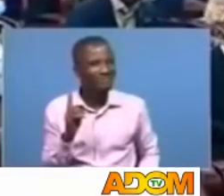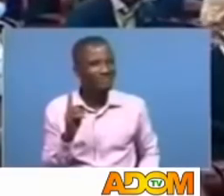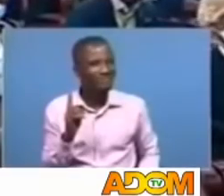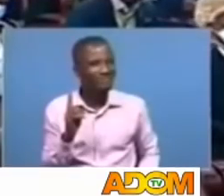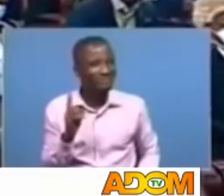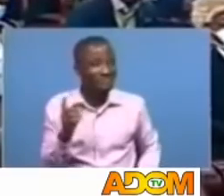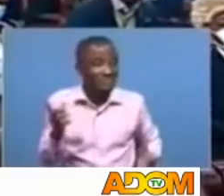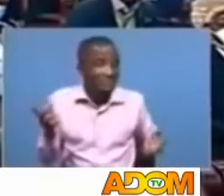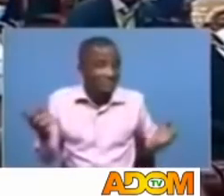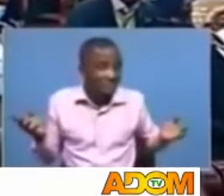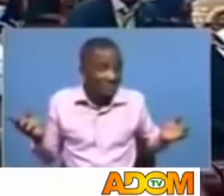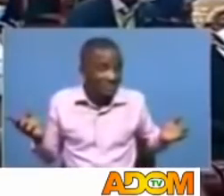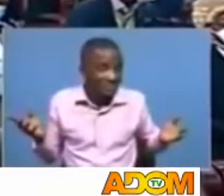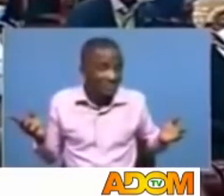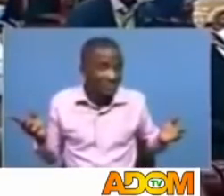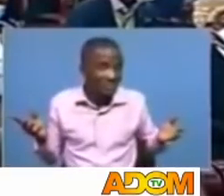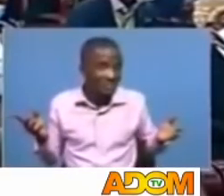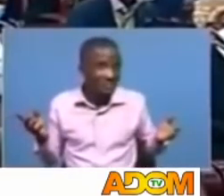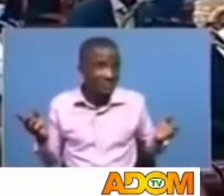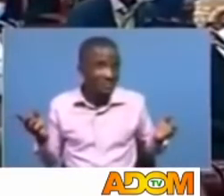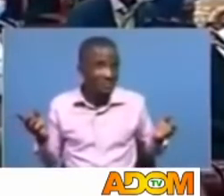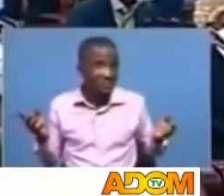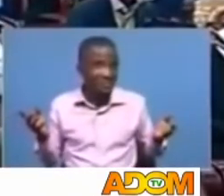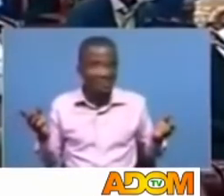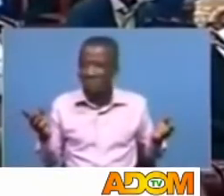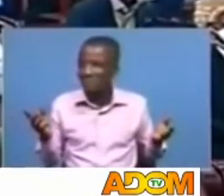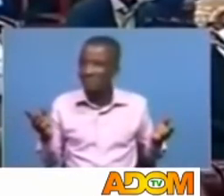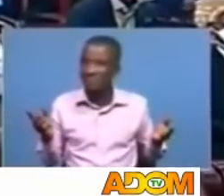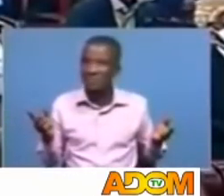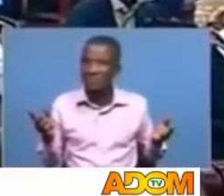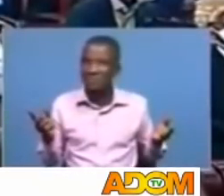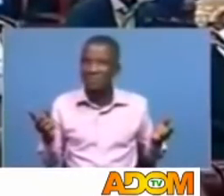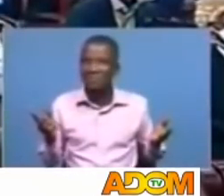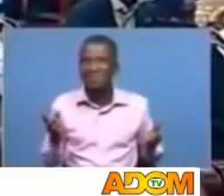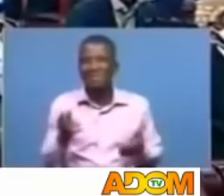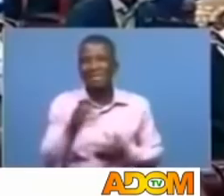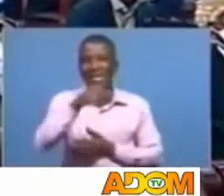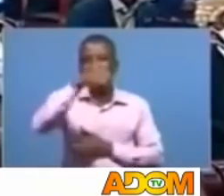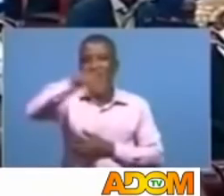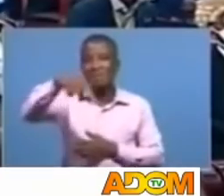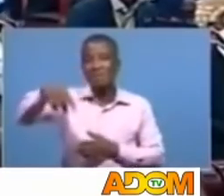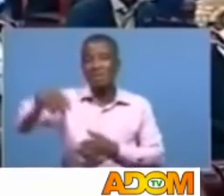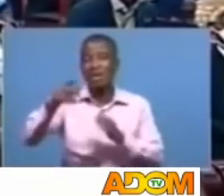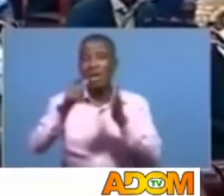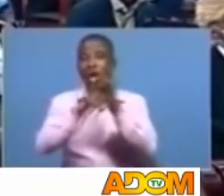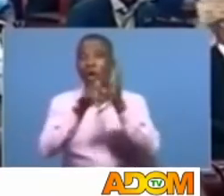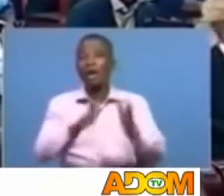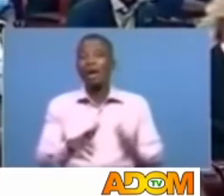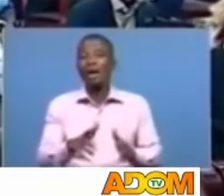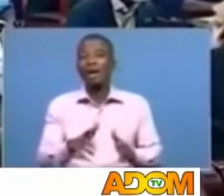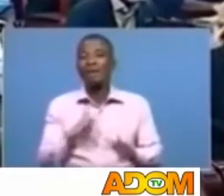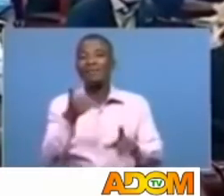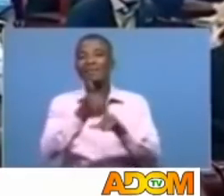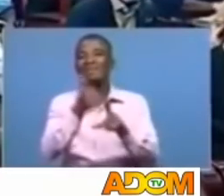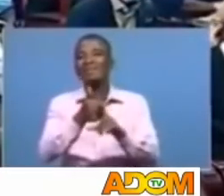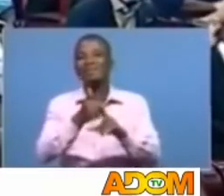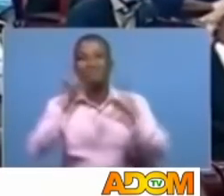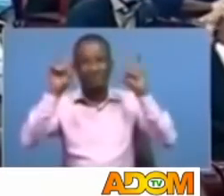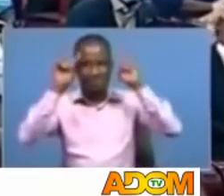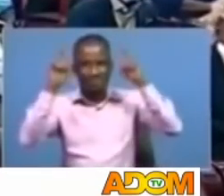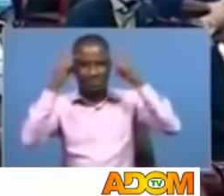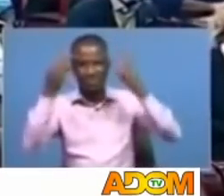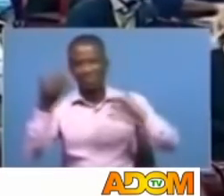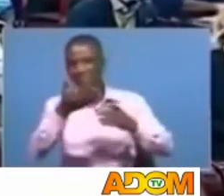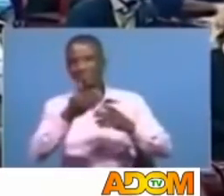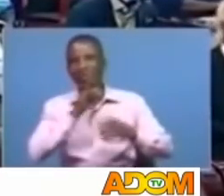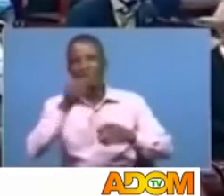I can only say that counsel is obviously not clear about the nature of the application that is before you.